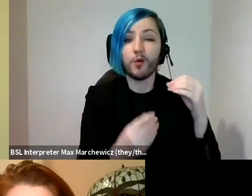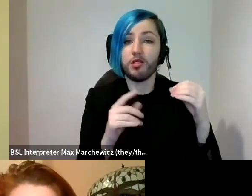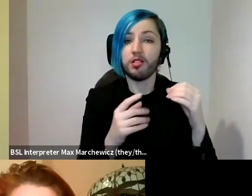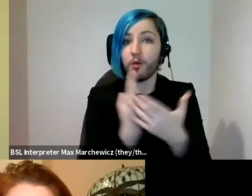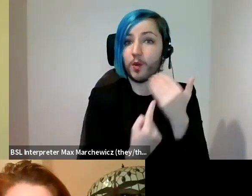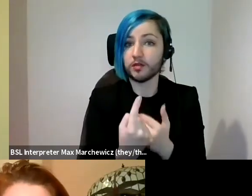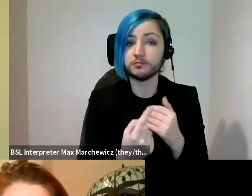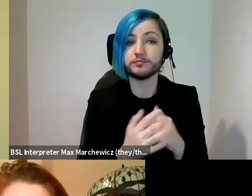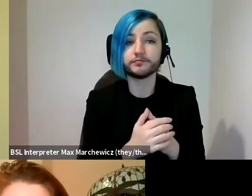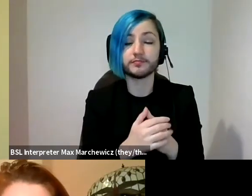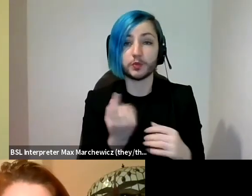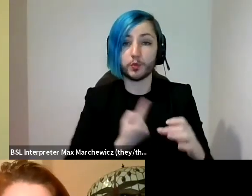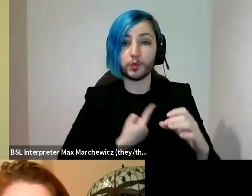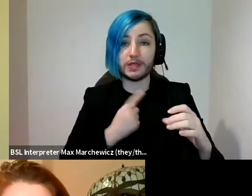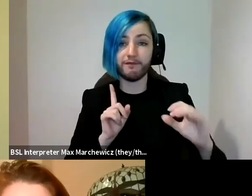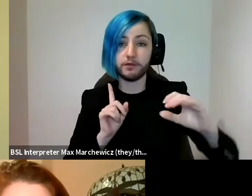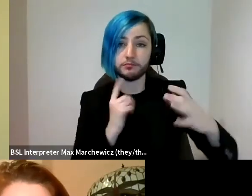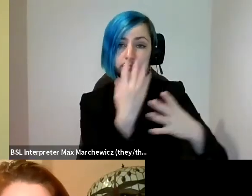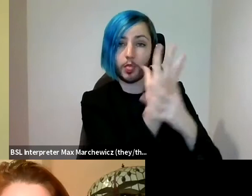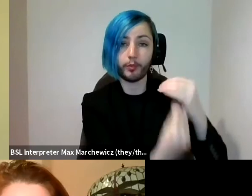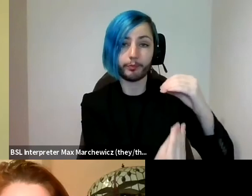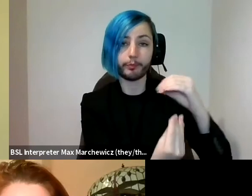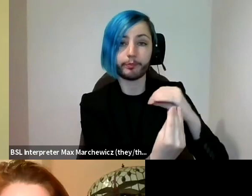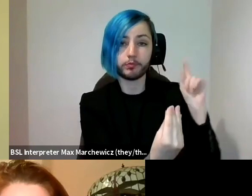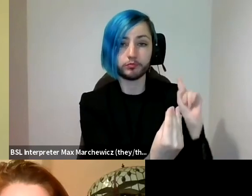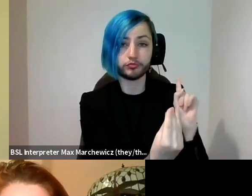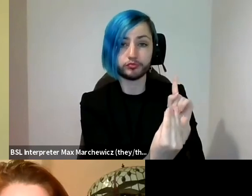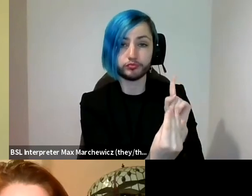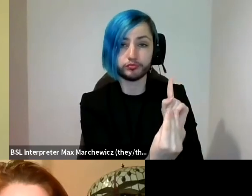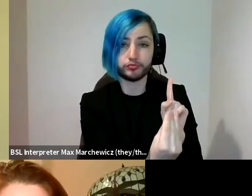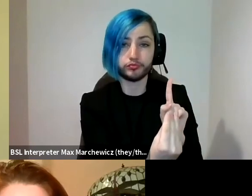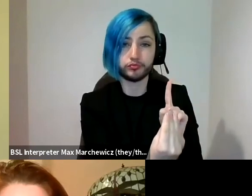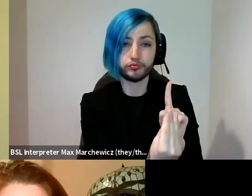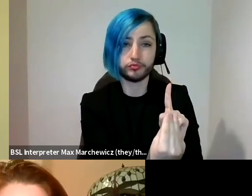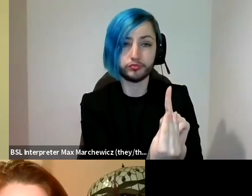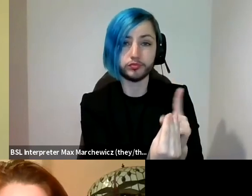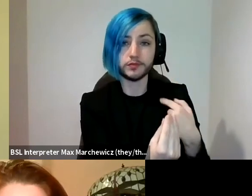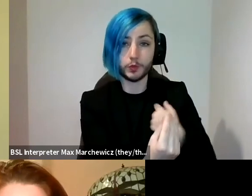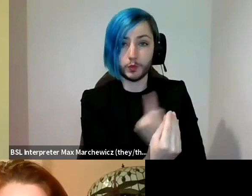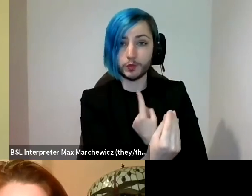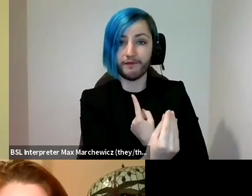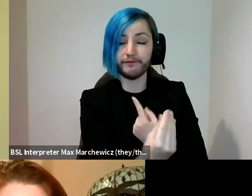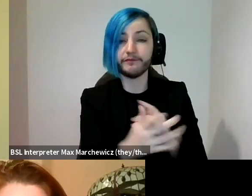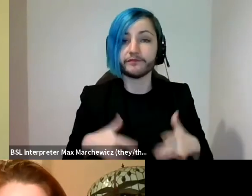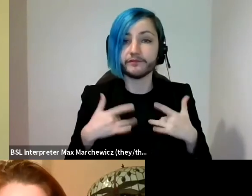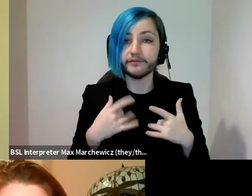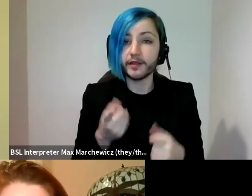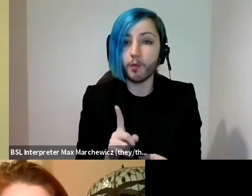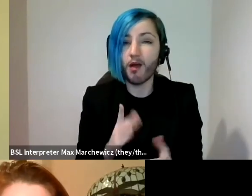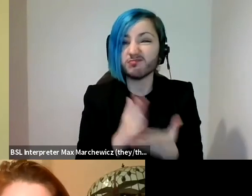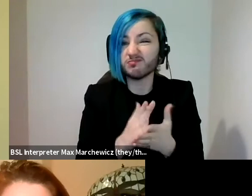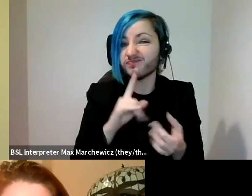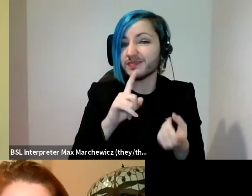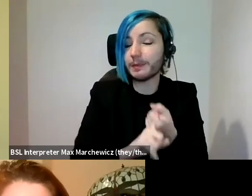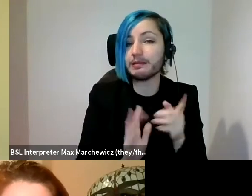if you get closer and closer to it, what happens to you, what you feel, depends actually to some